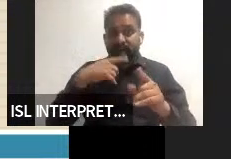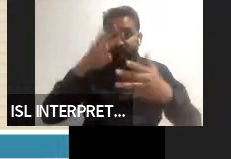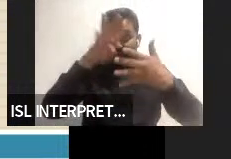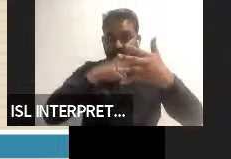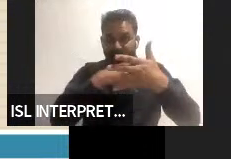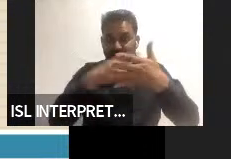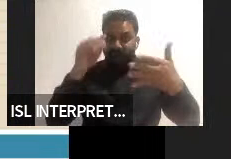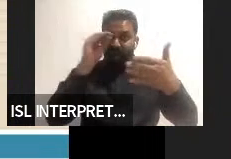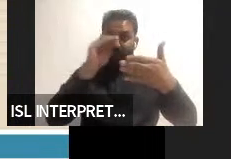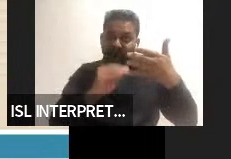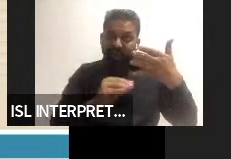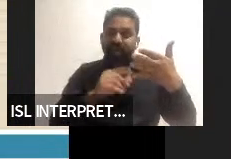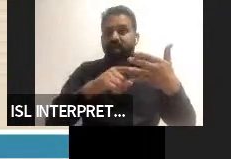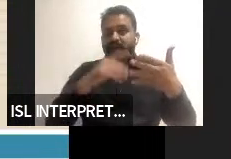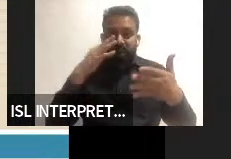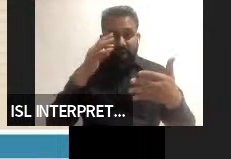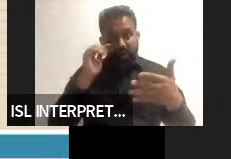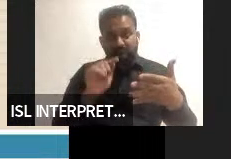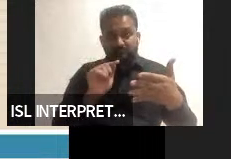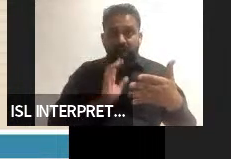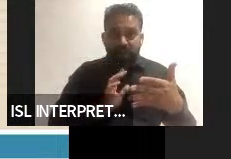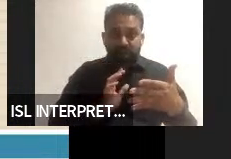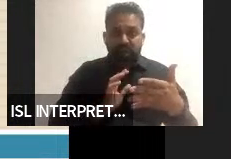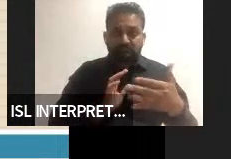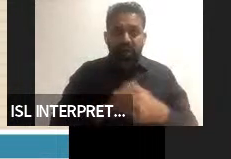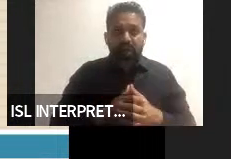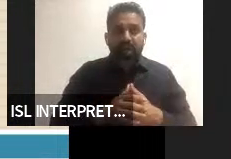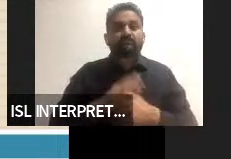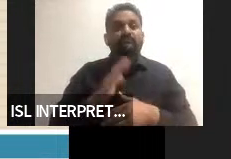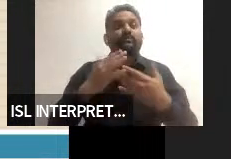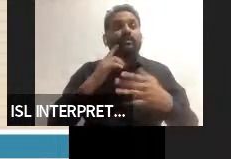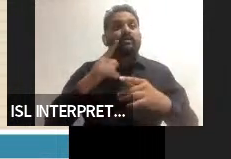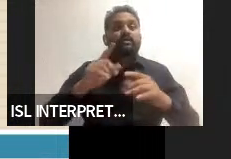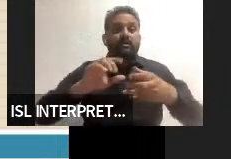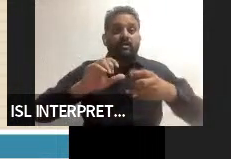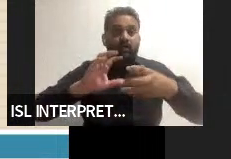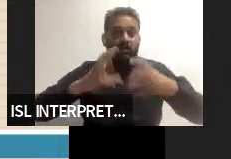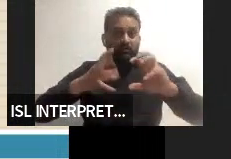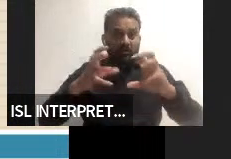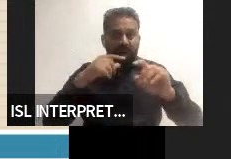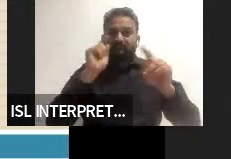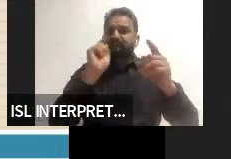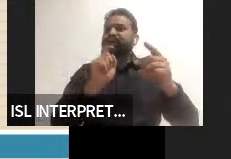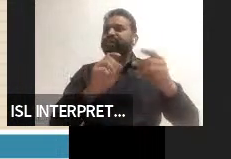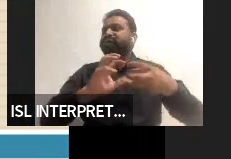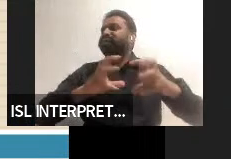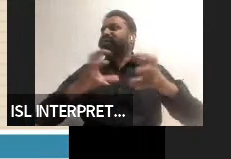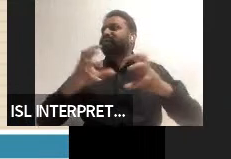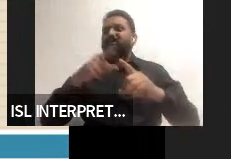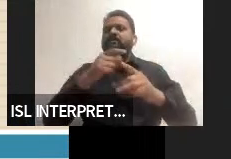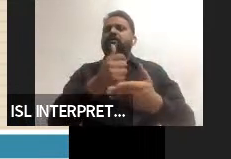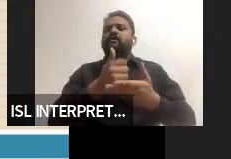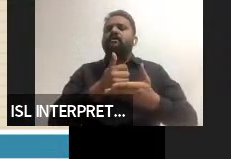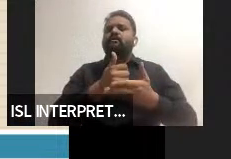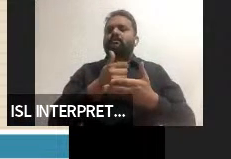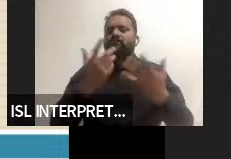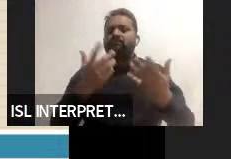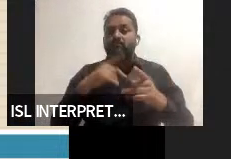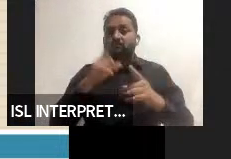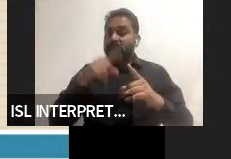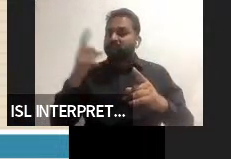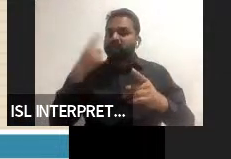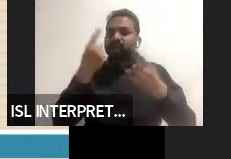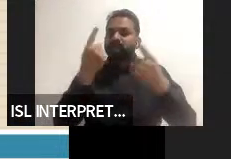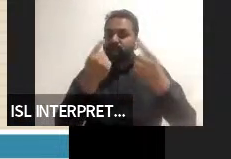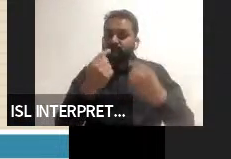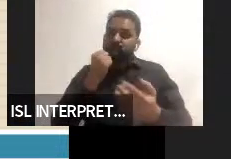very important. When you are using automatic system, we suggest you to check couple of things. What